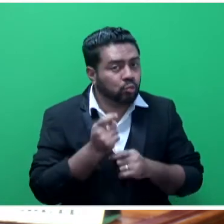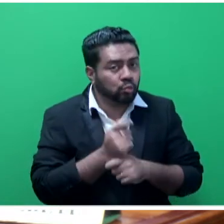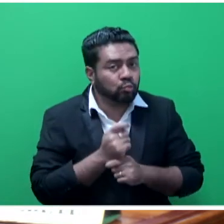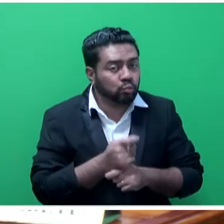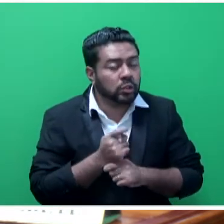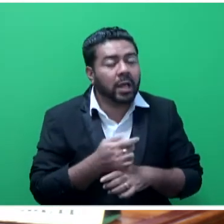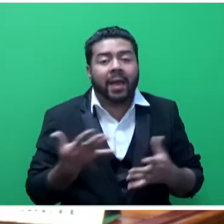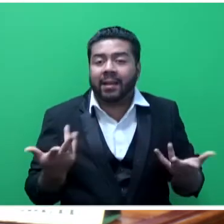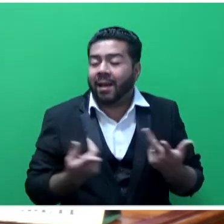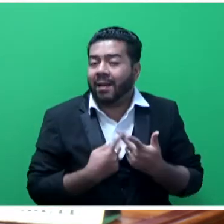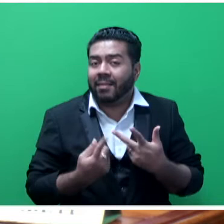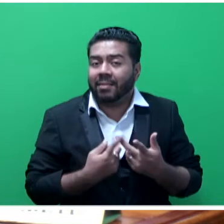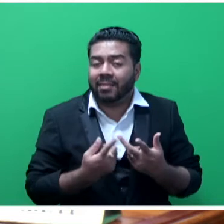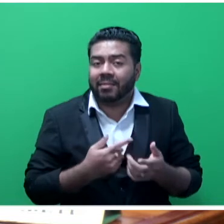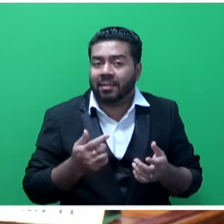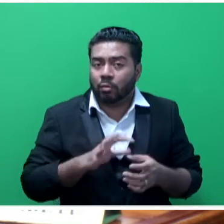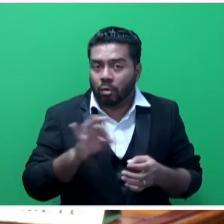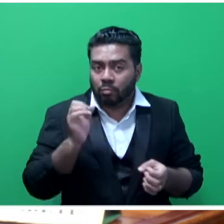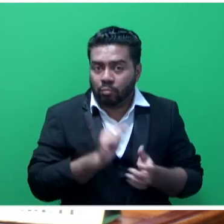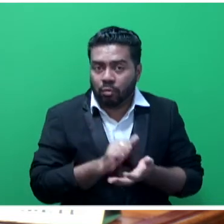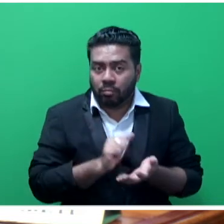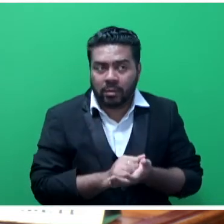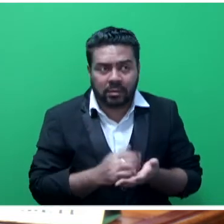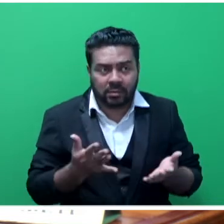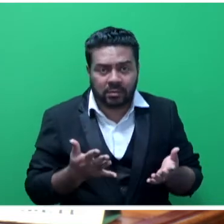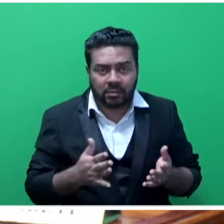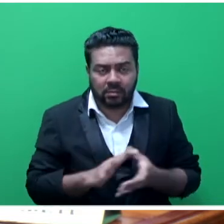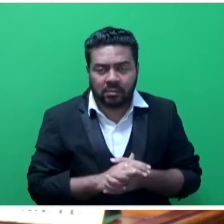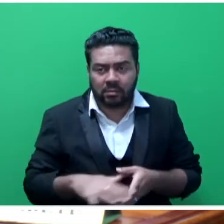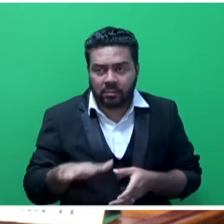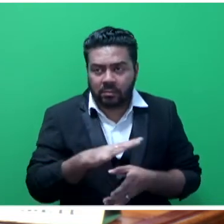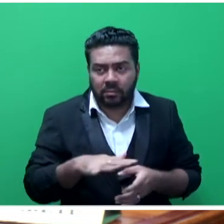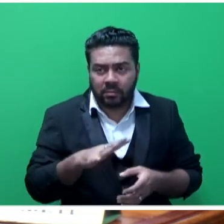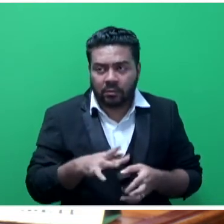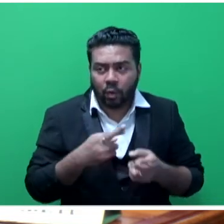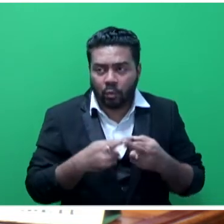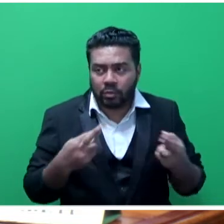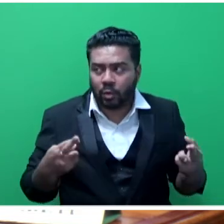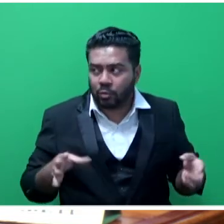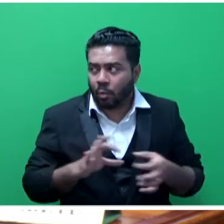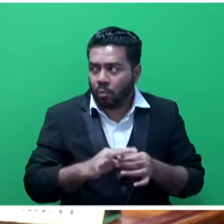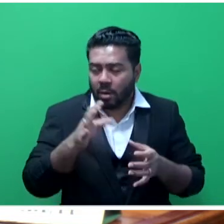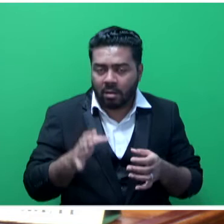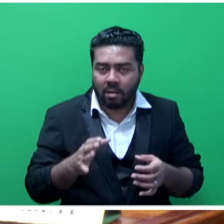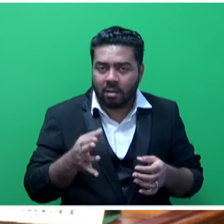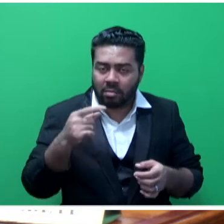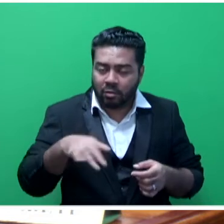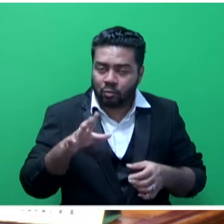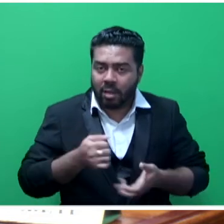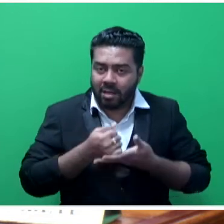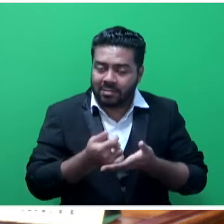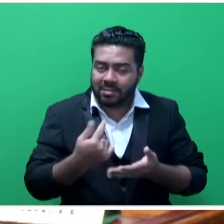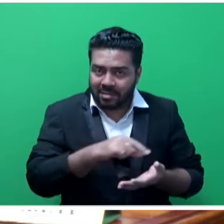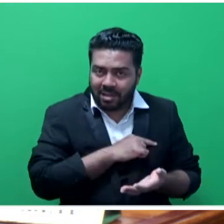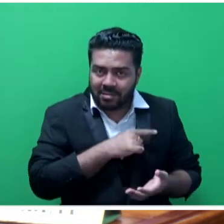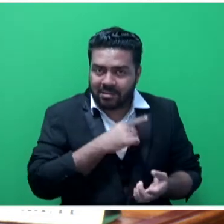fishing in the rural areas, which is a concern particularly to resource owners. This will assist us